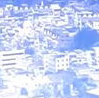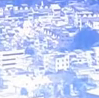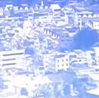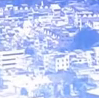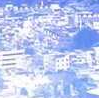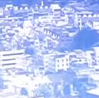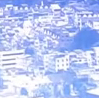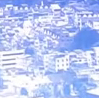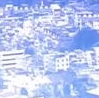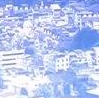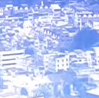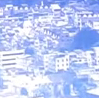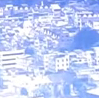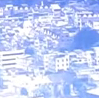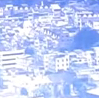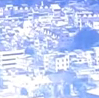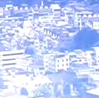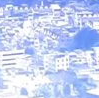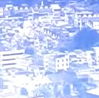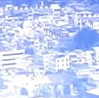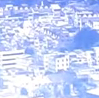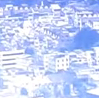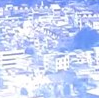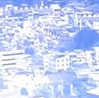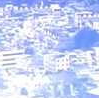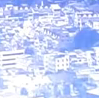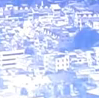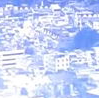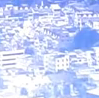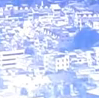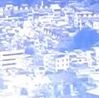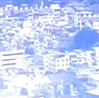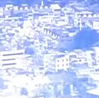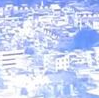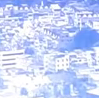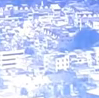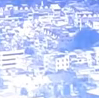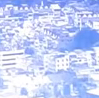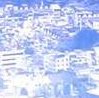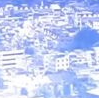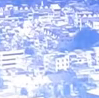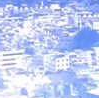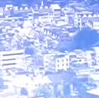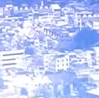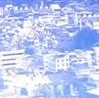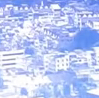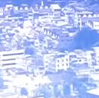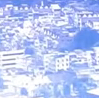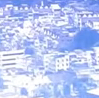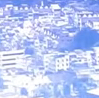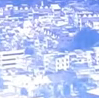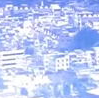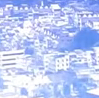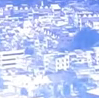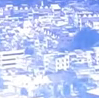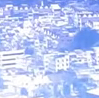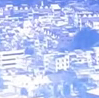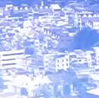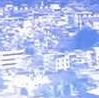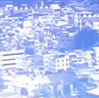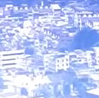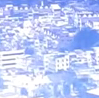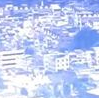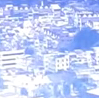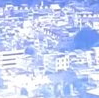839. Currently, 989 checkpoints across the country, with almost 20,000 officers manning